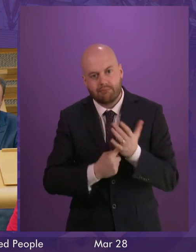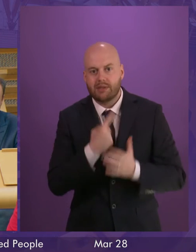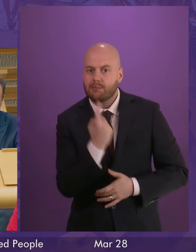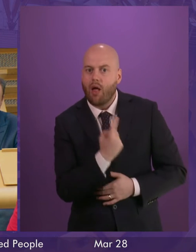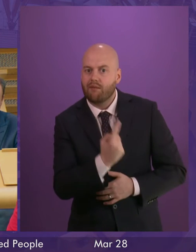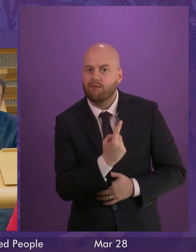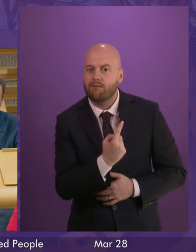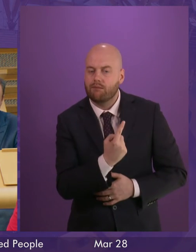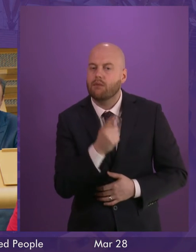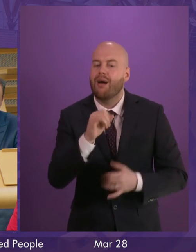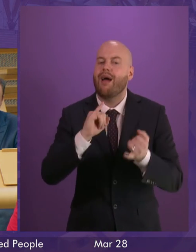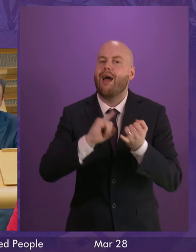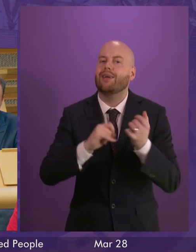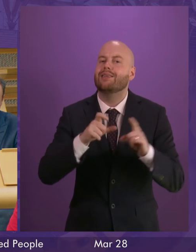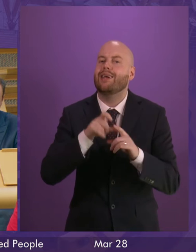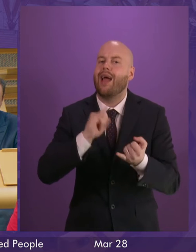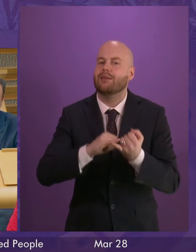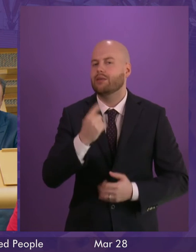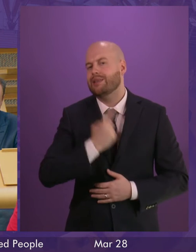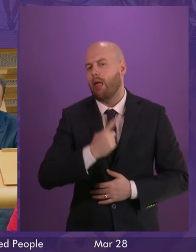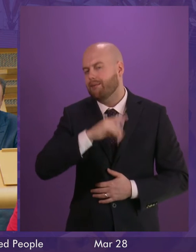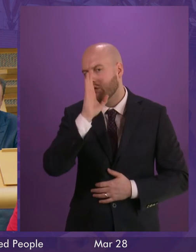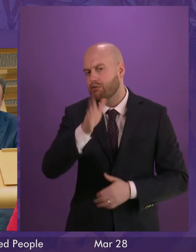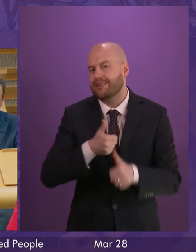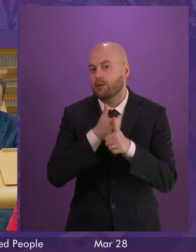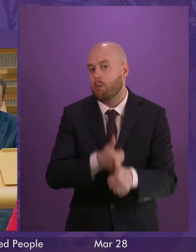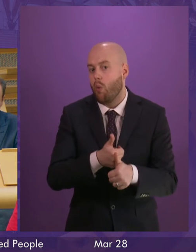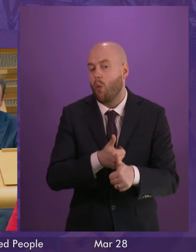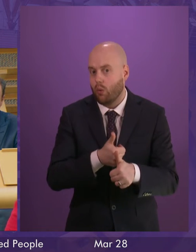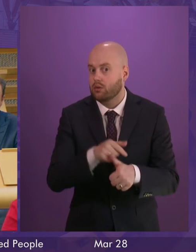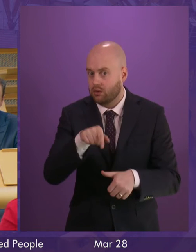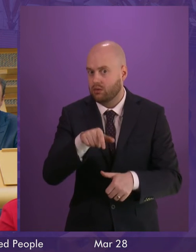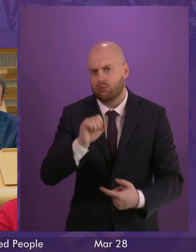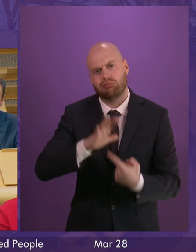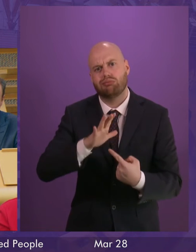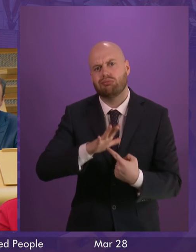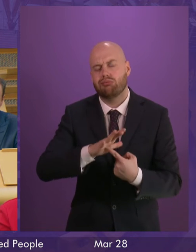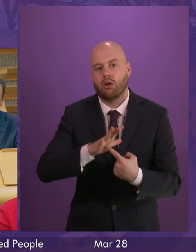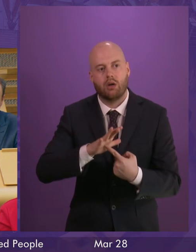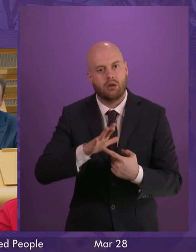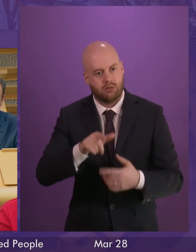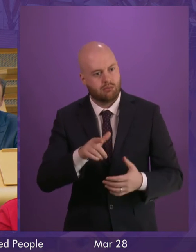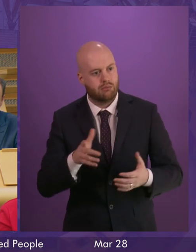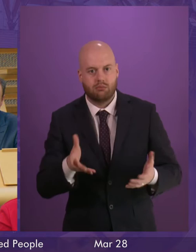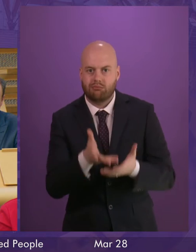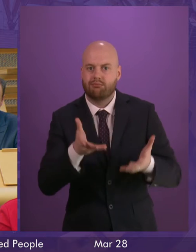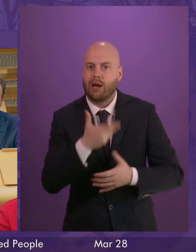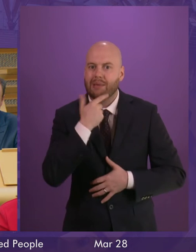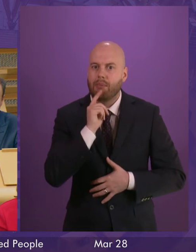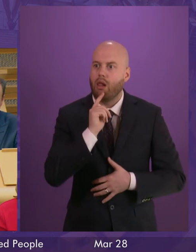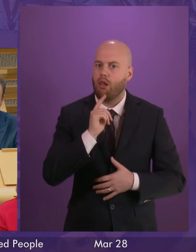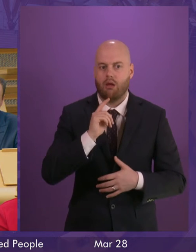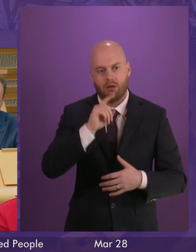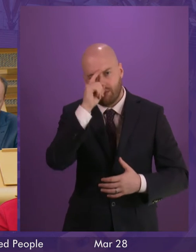support is at the core of this ambition and allows people, their carers, their families to make informed choices